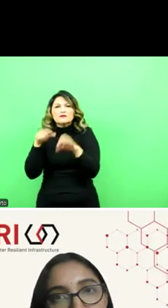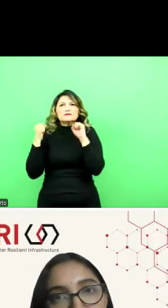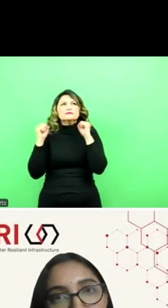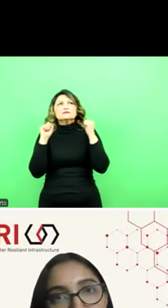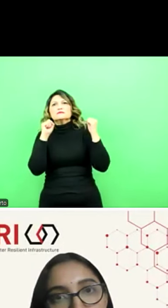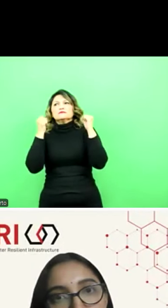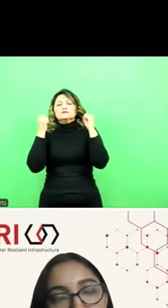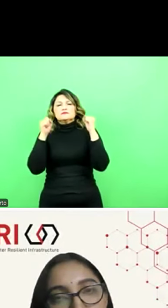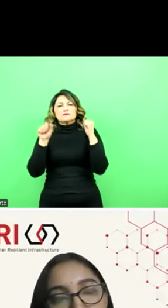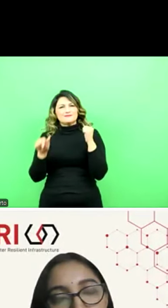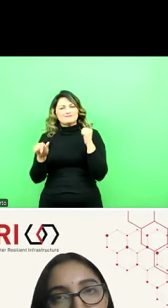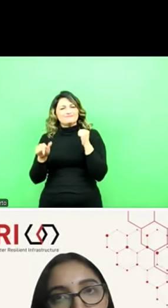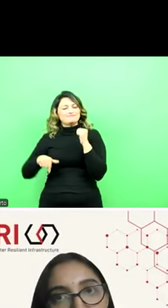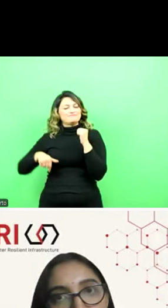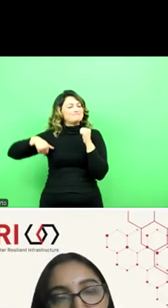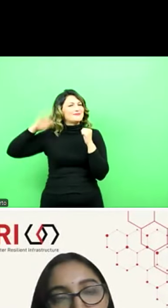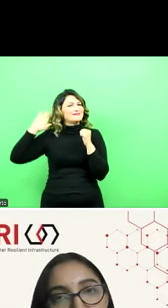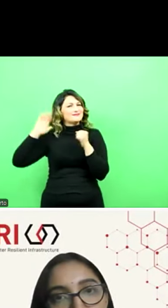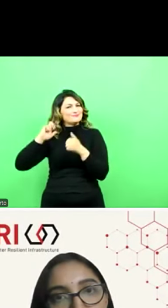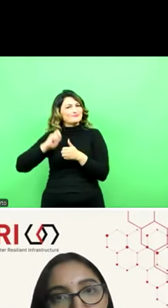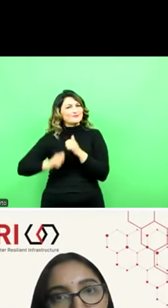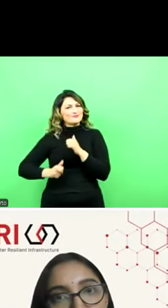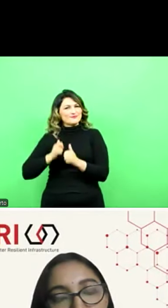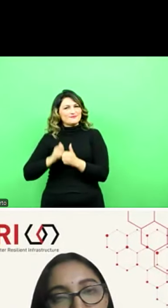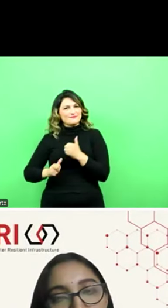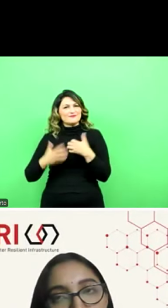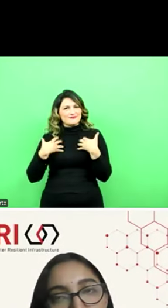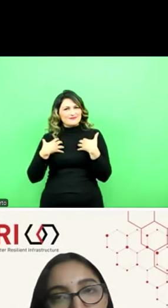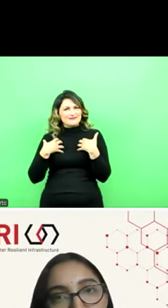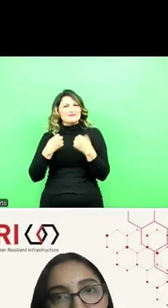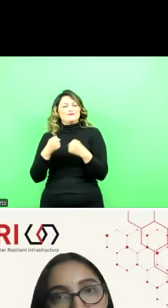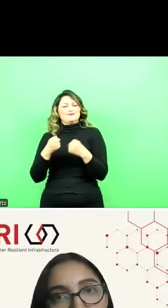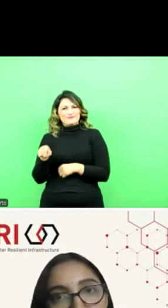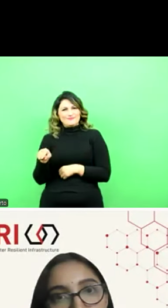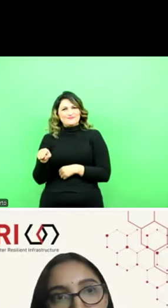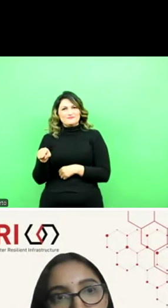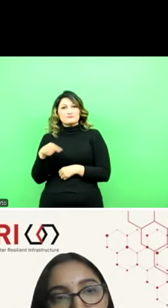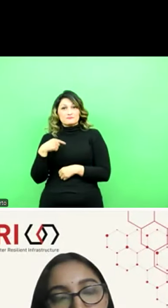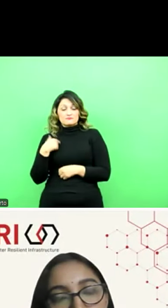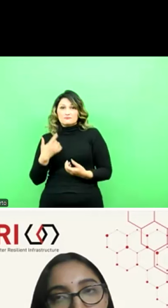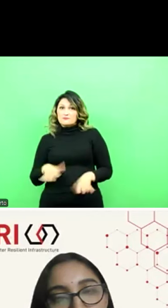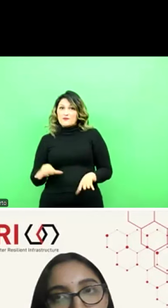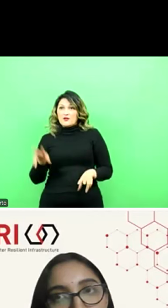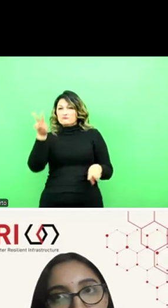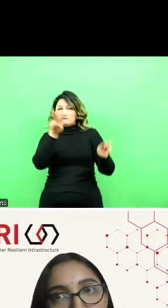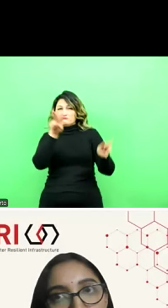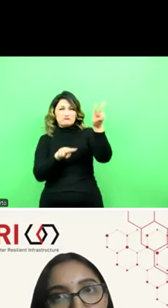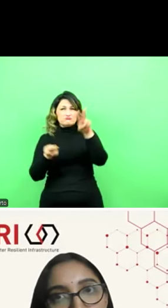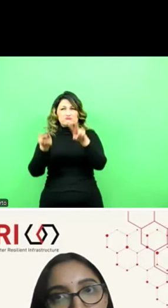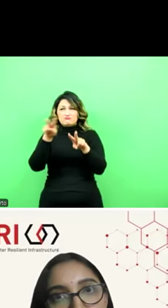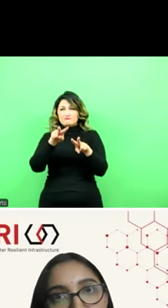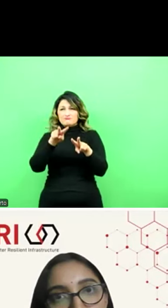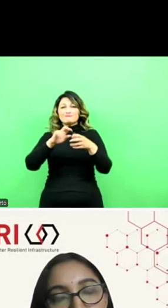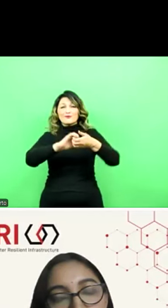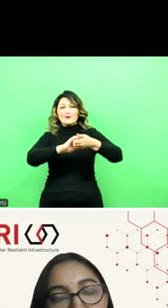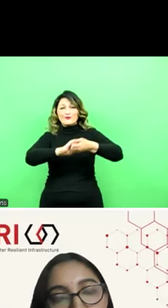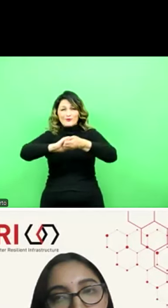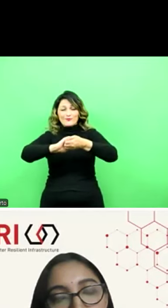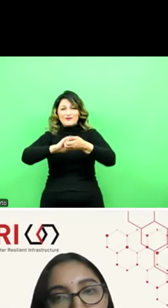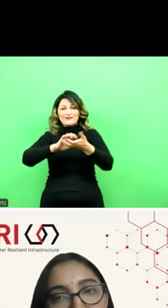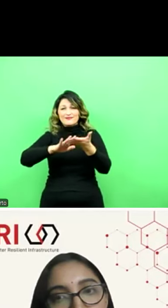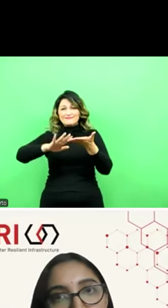health and recovery process. Now, due to disruption in the hospital operations, we see so during the